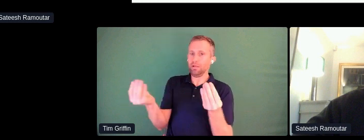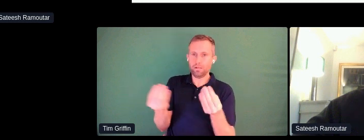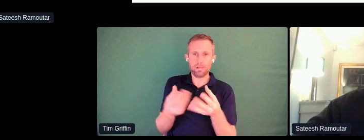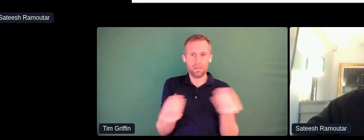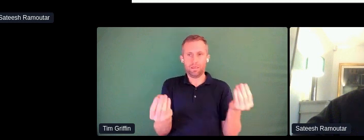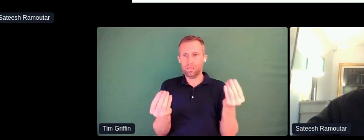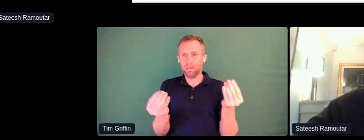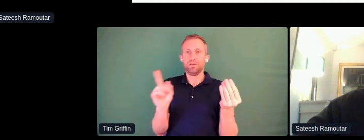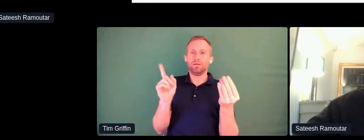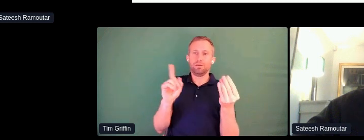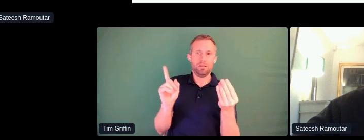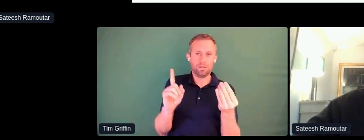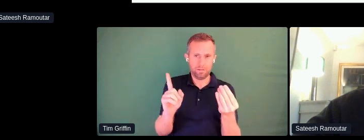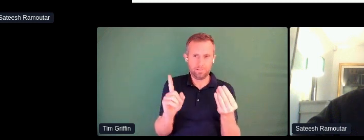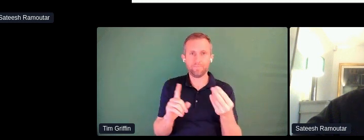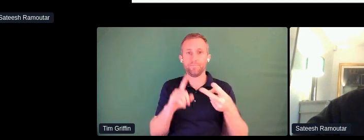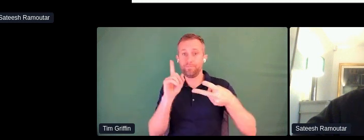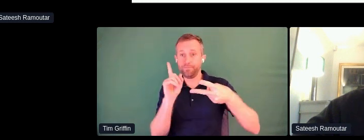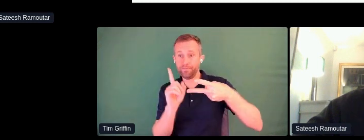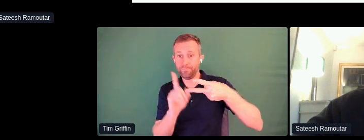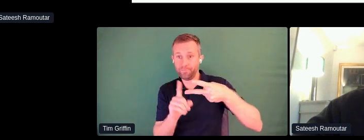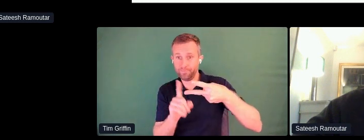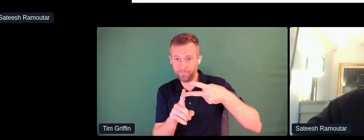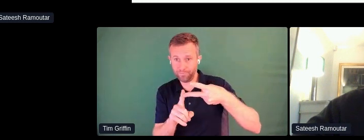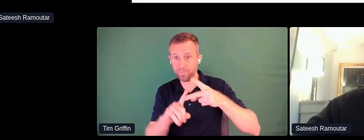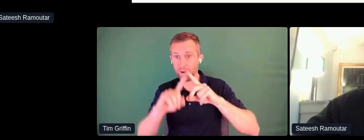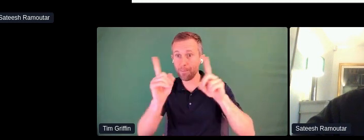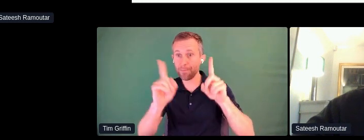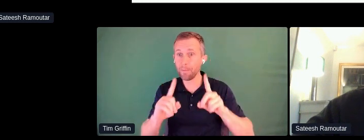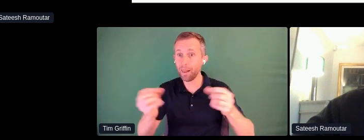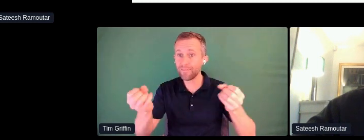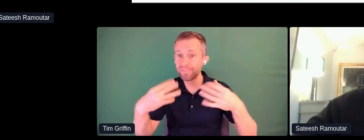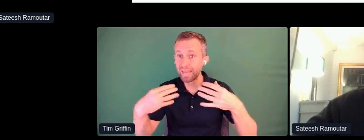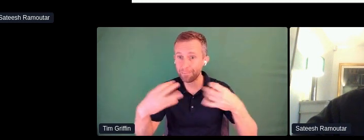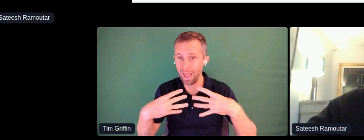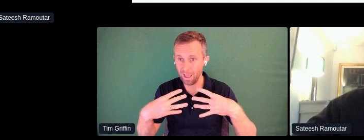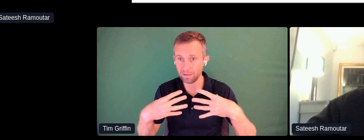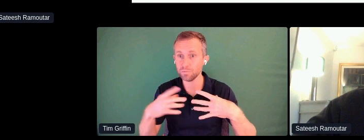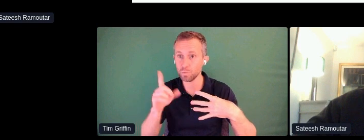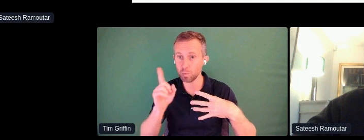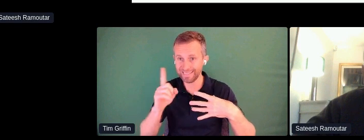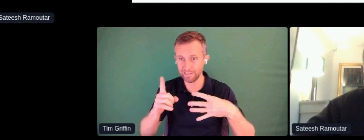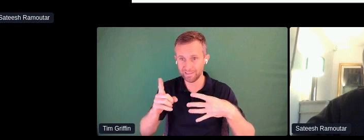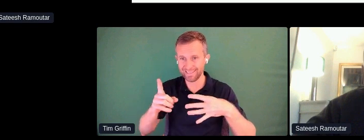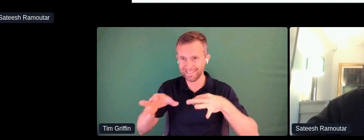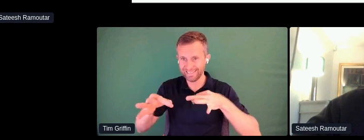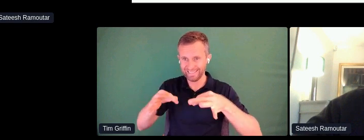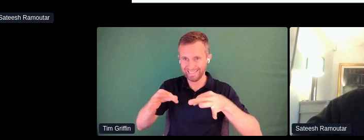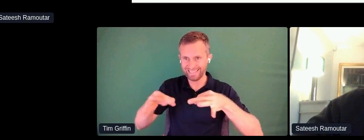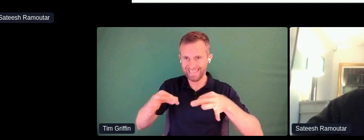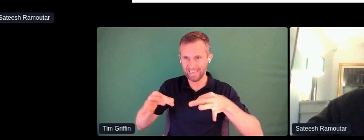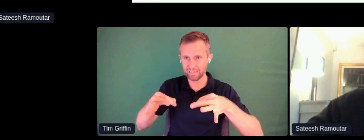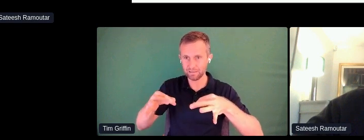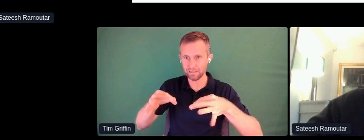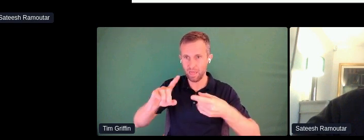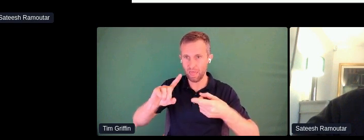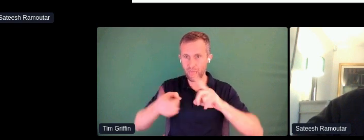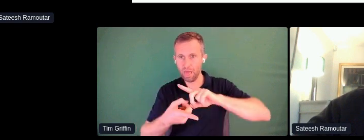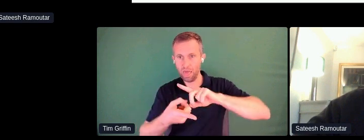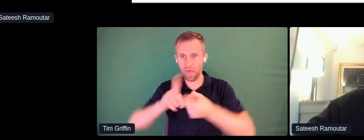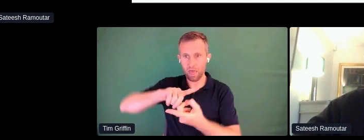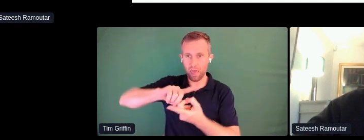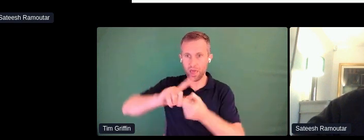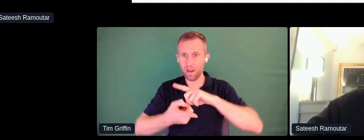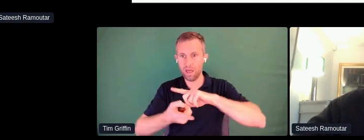lot of people said to us, my settings magically change. So my Wi-Fi turns off, my Bluetooth turns off, my